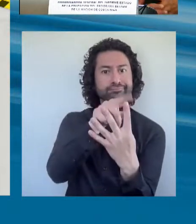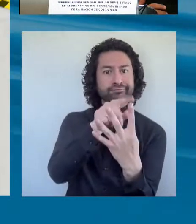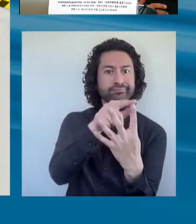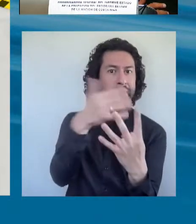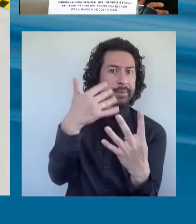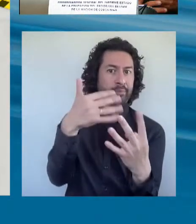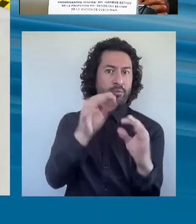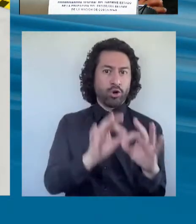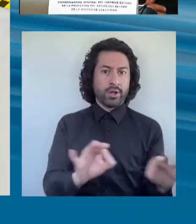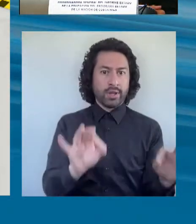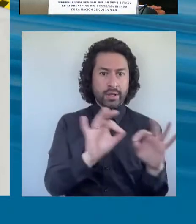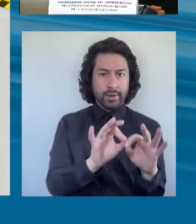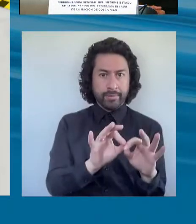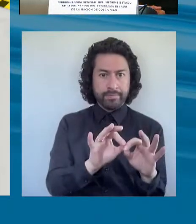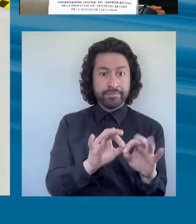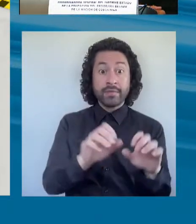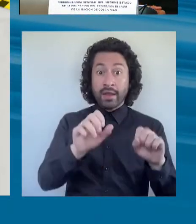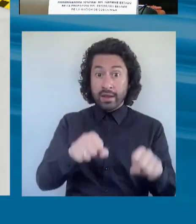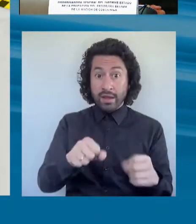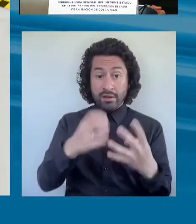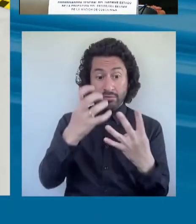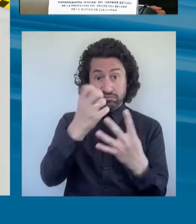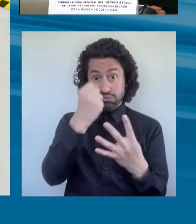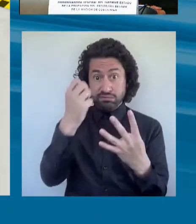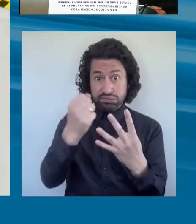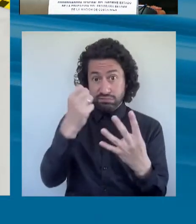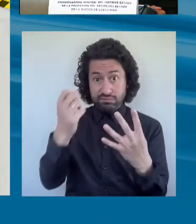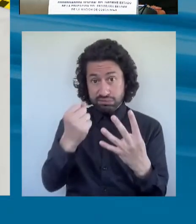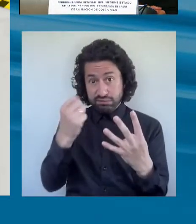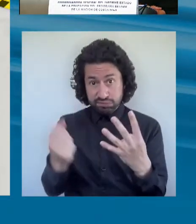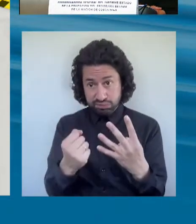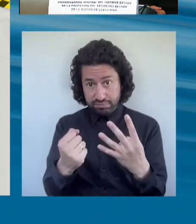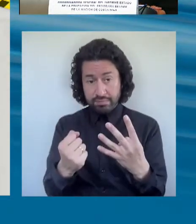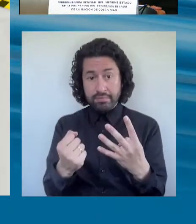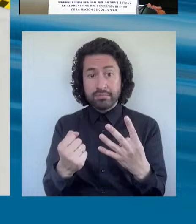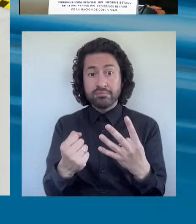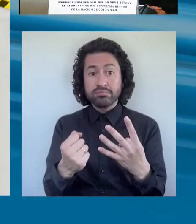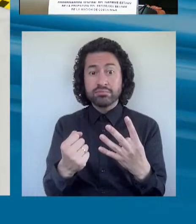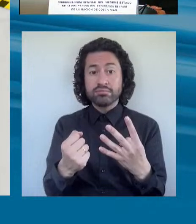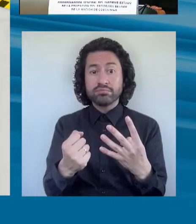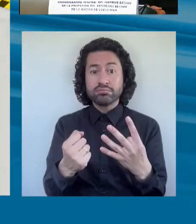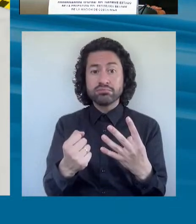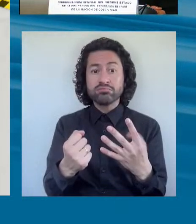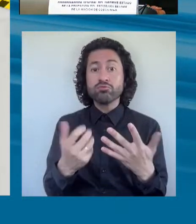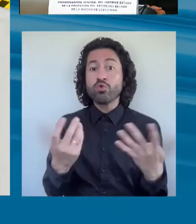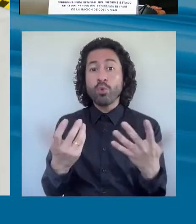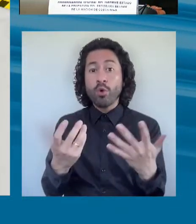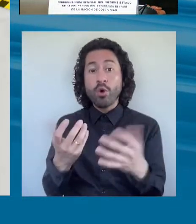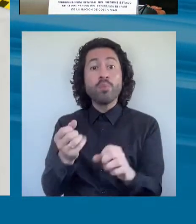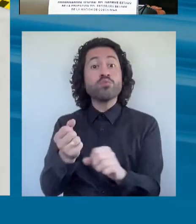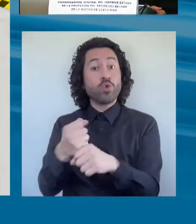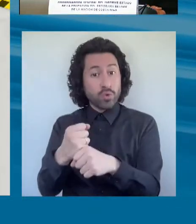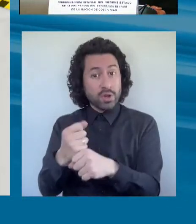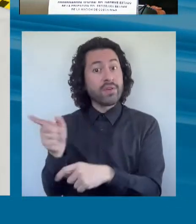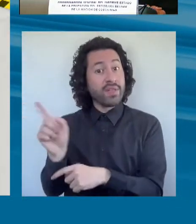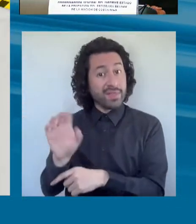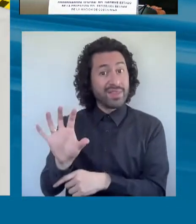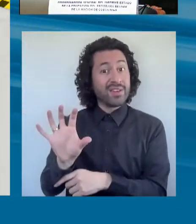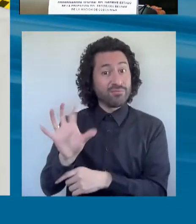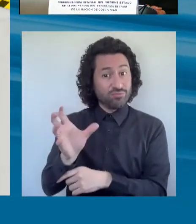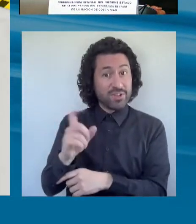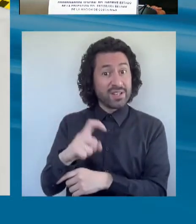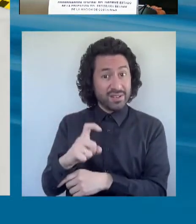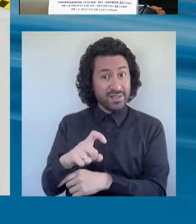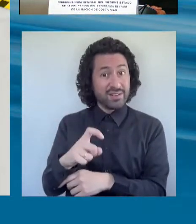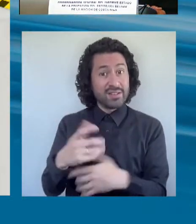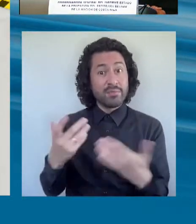so much need in the current time. In order to give this quantum leap and to achieve the levels